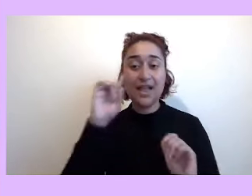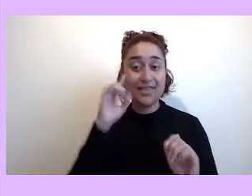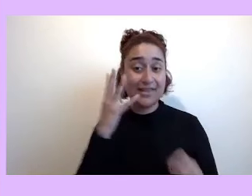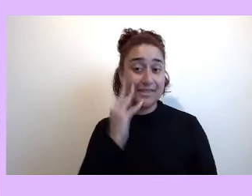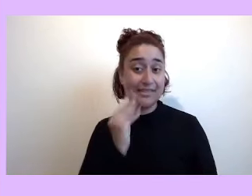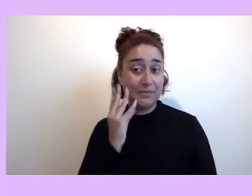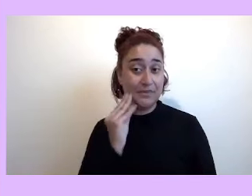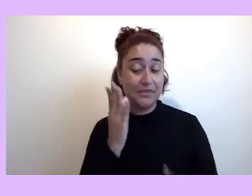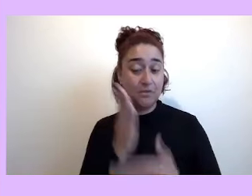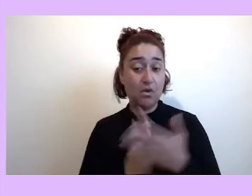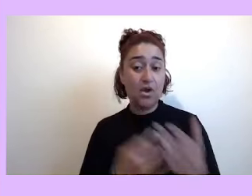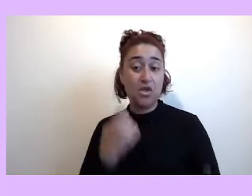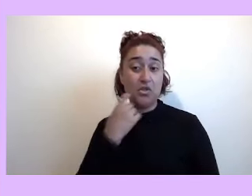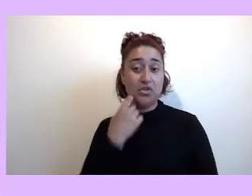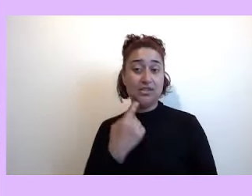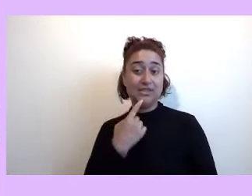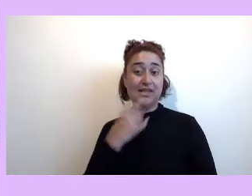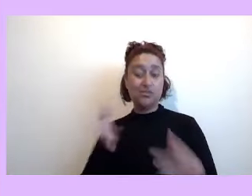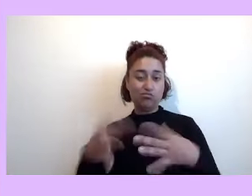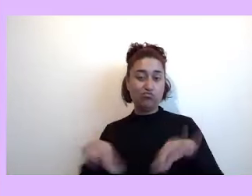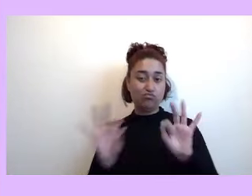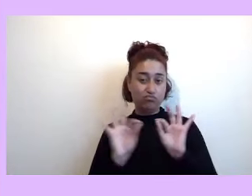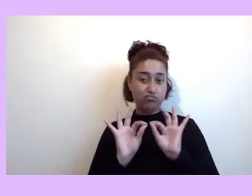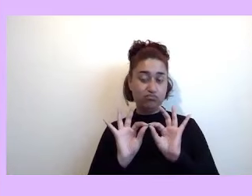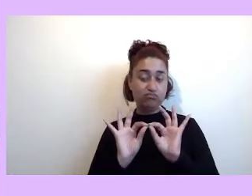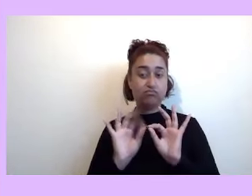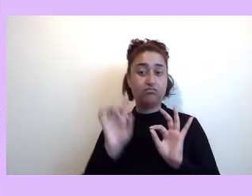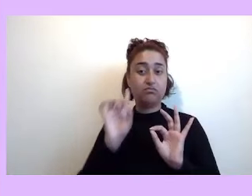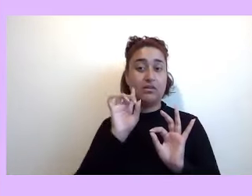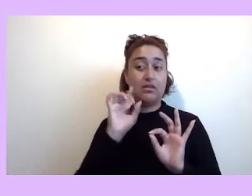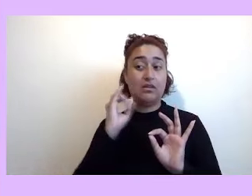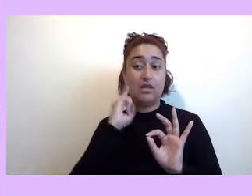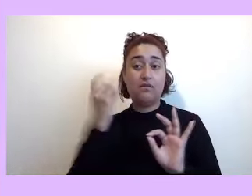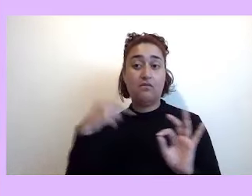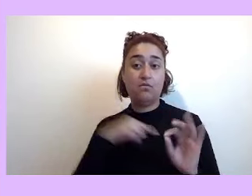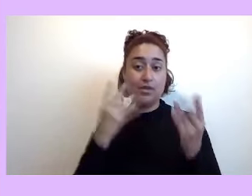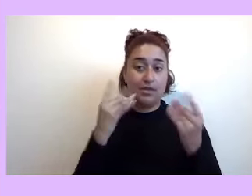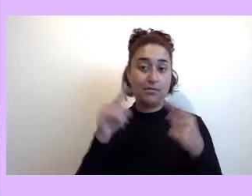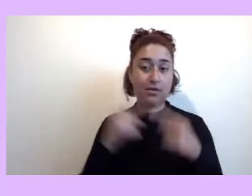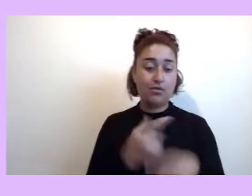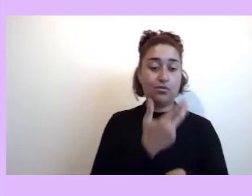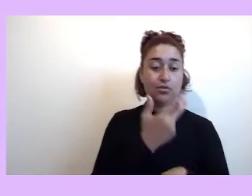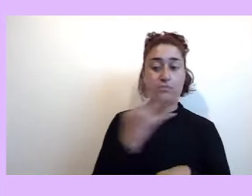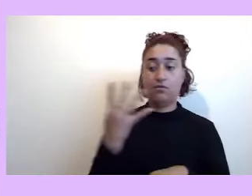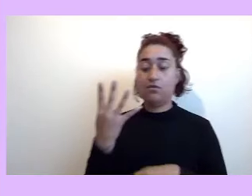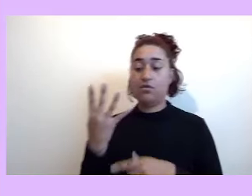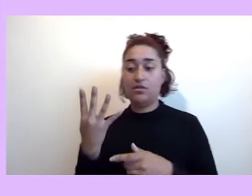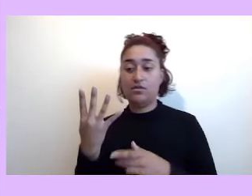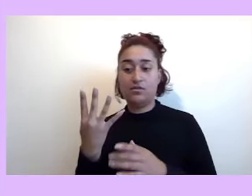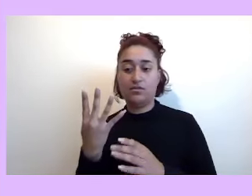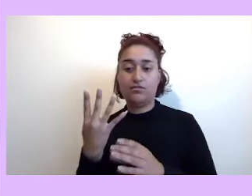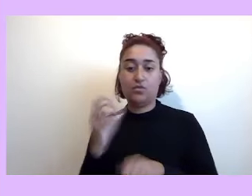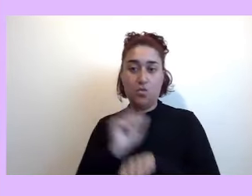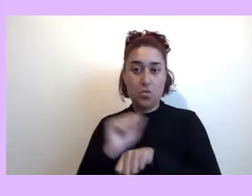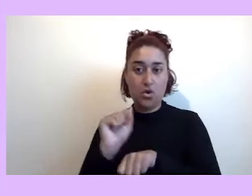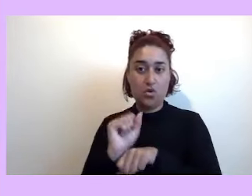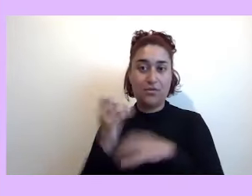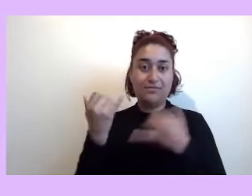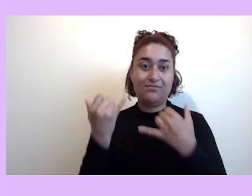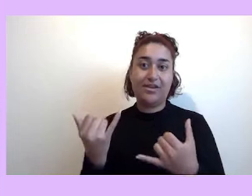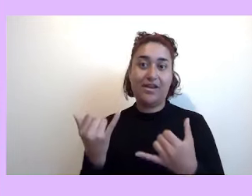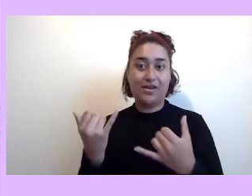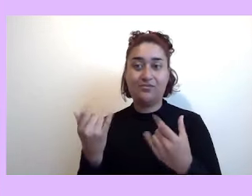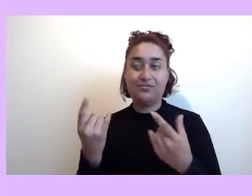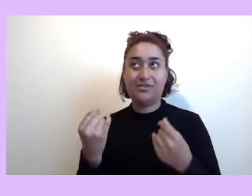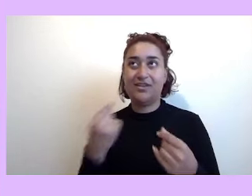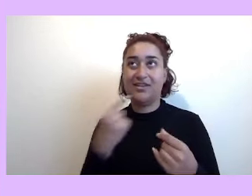just referenced is essential. And, you know, if we think about the three or four pieces of work, this body of work that we've now done, I would like to